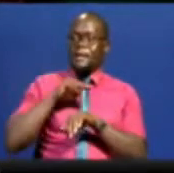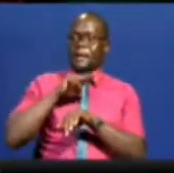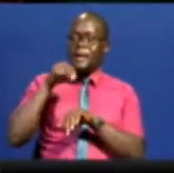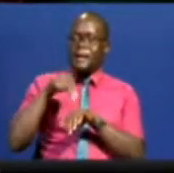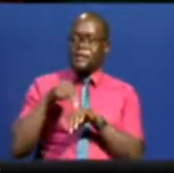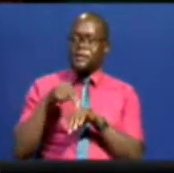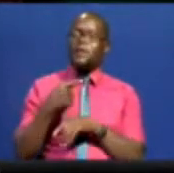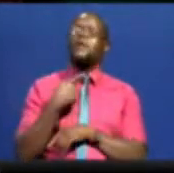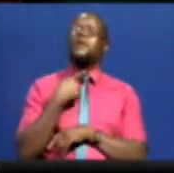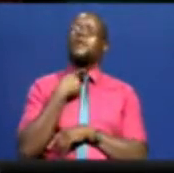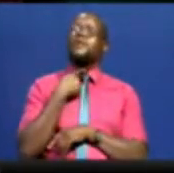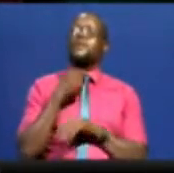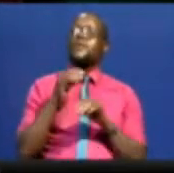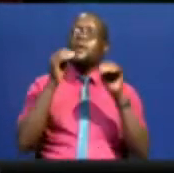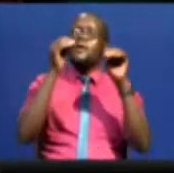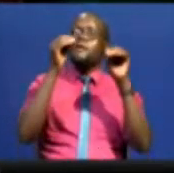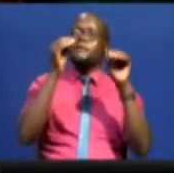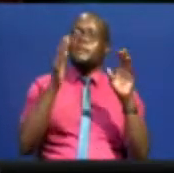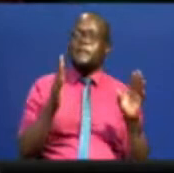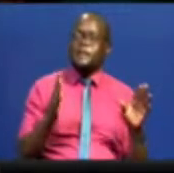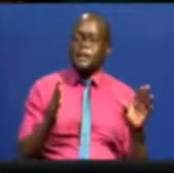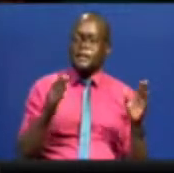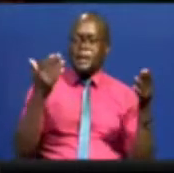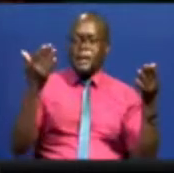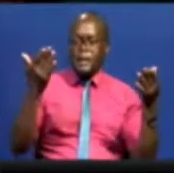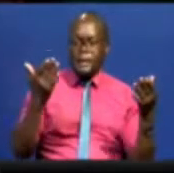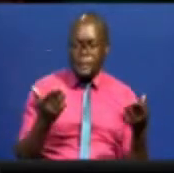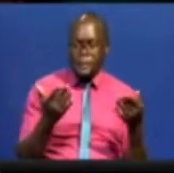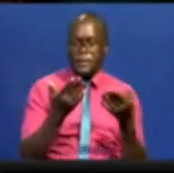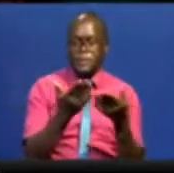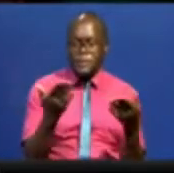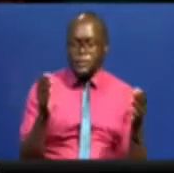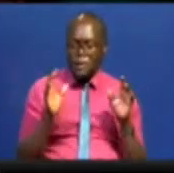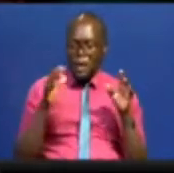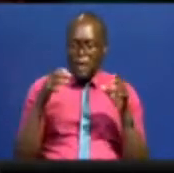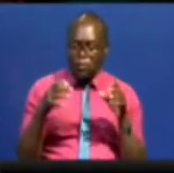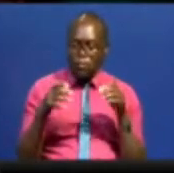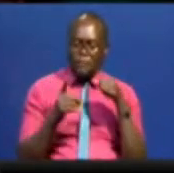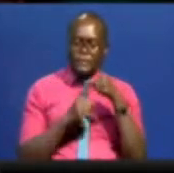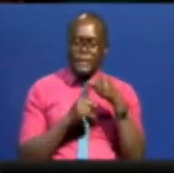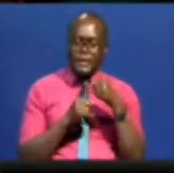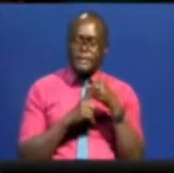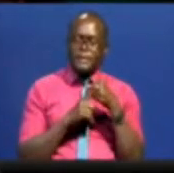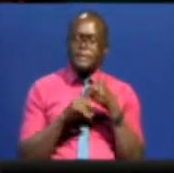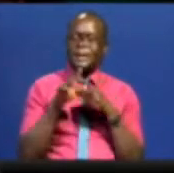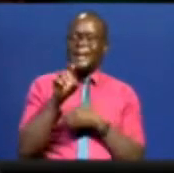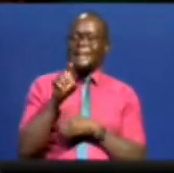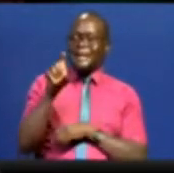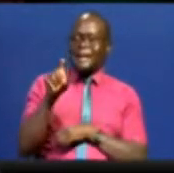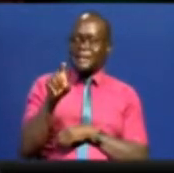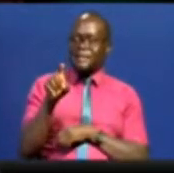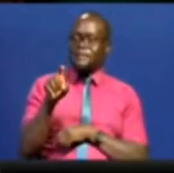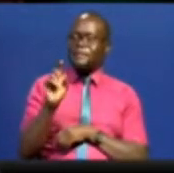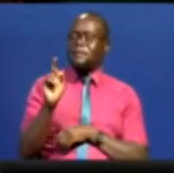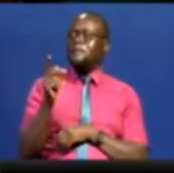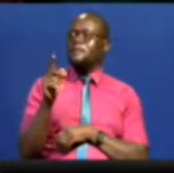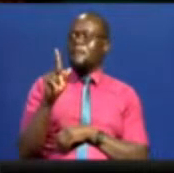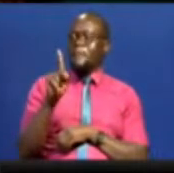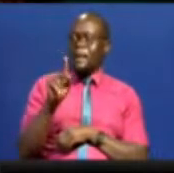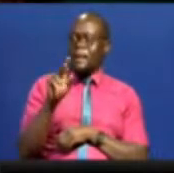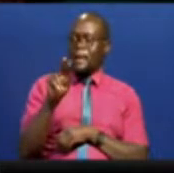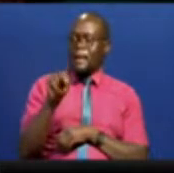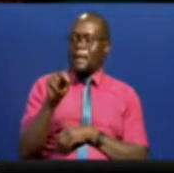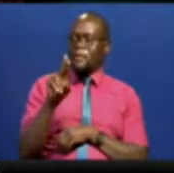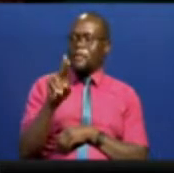of Teachers. Honorable members, I wish to introduce to you a delegation of 16 executives from the Kenya National Union of